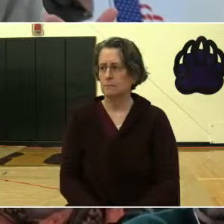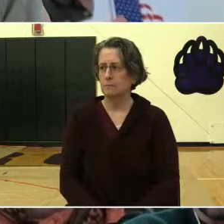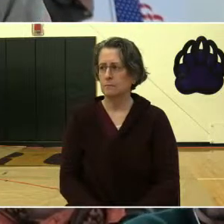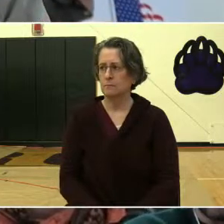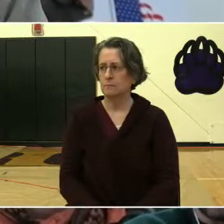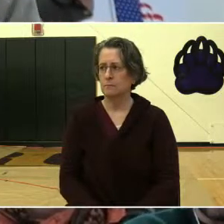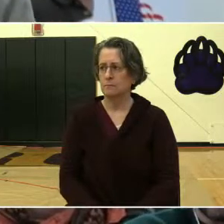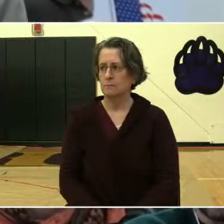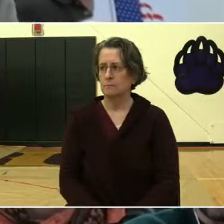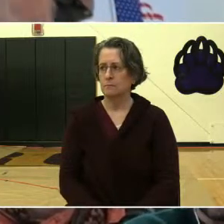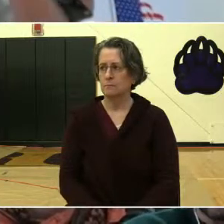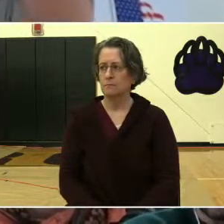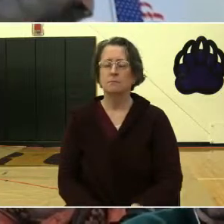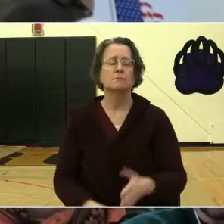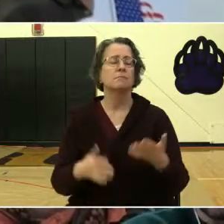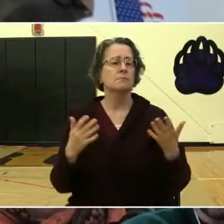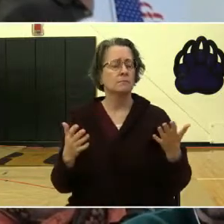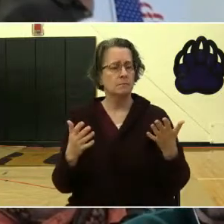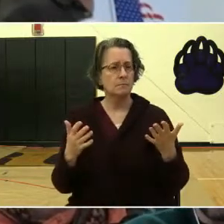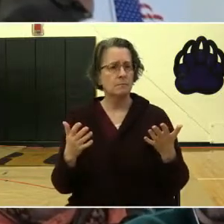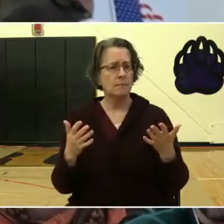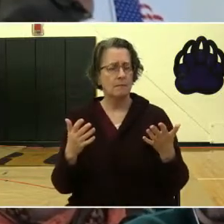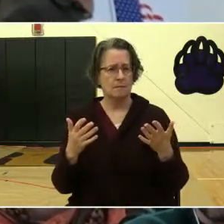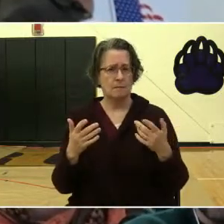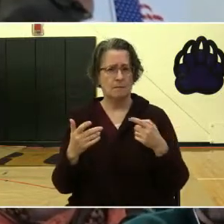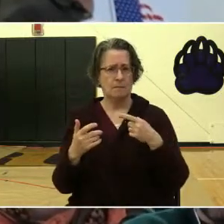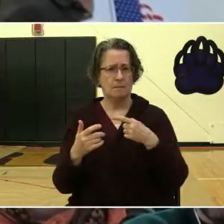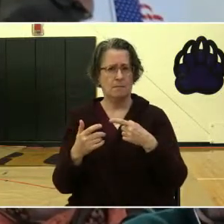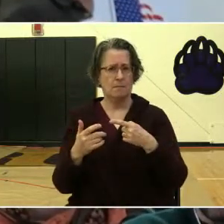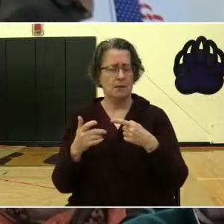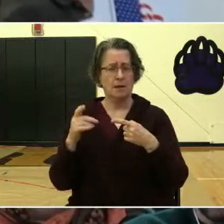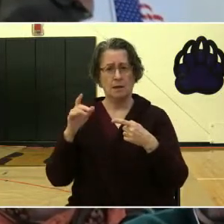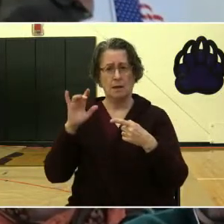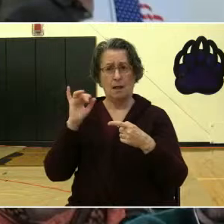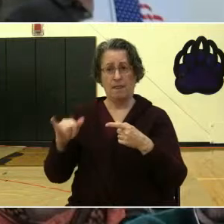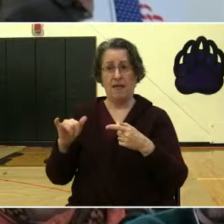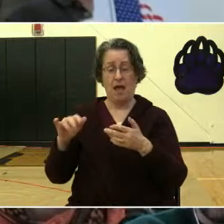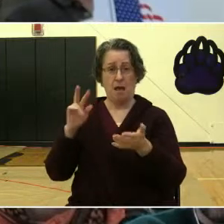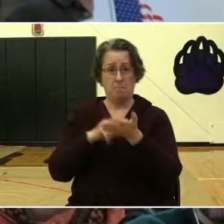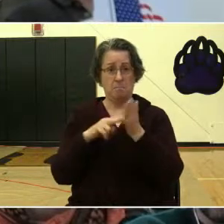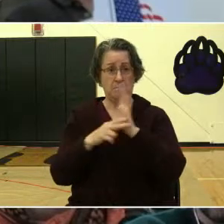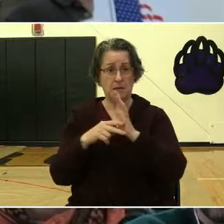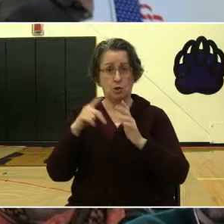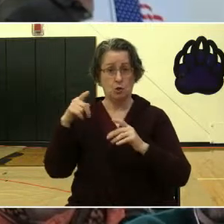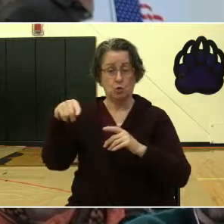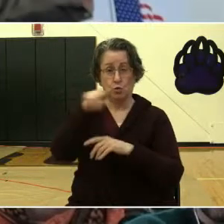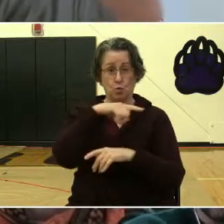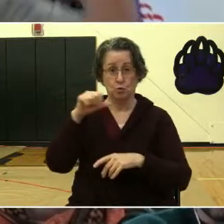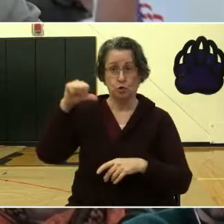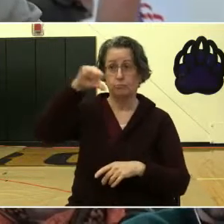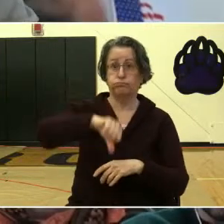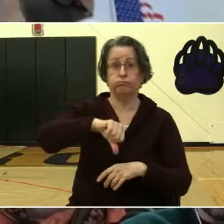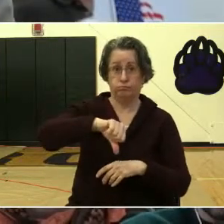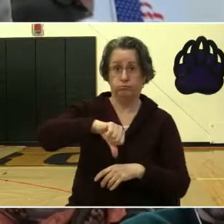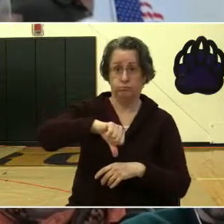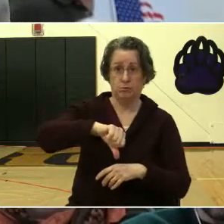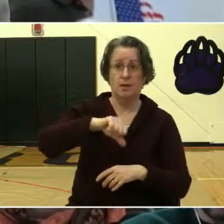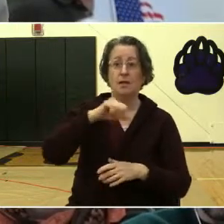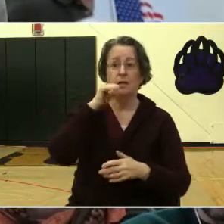otherwise supports this action I don't know quite how that gets you to a no vote on this amendment um